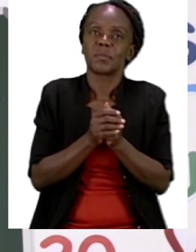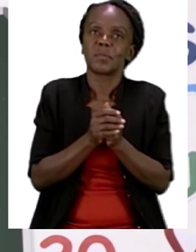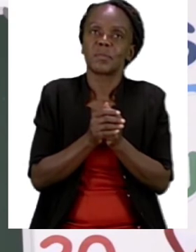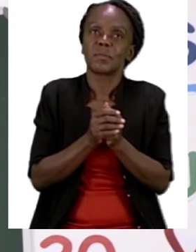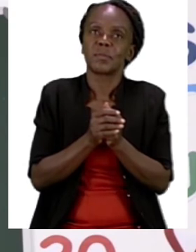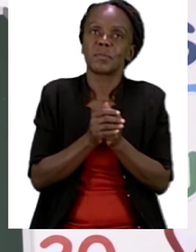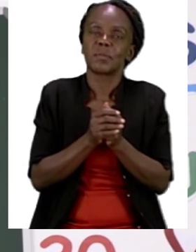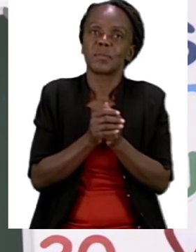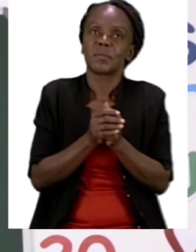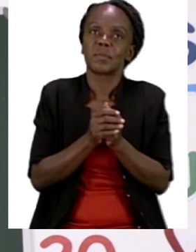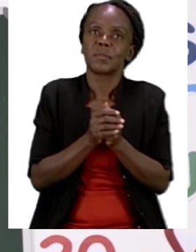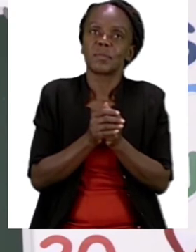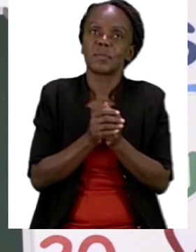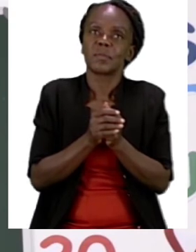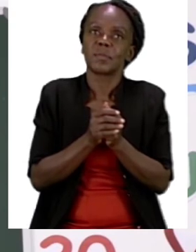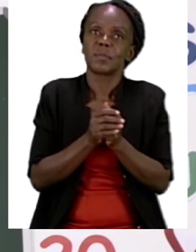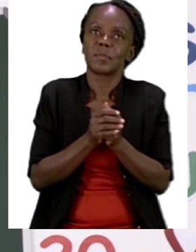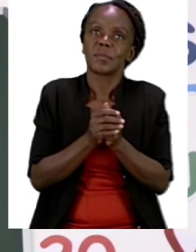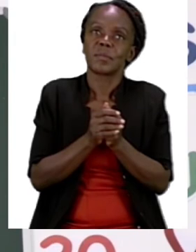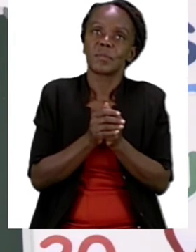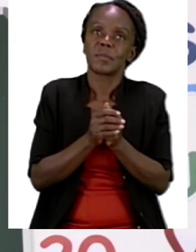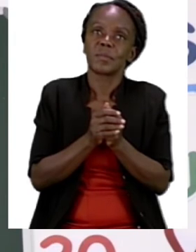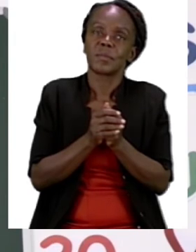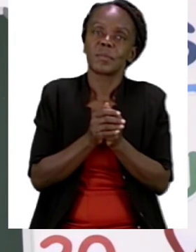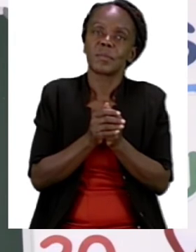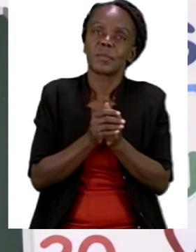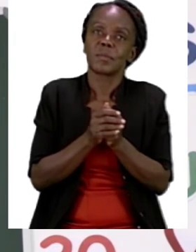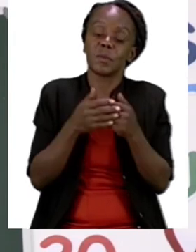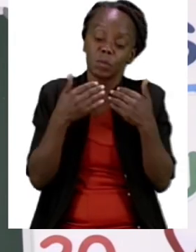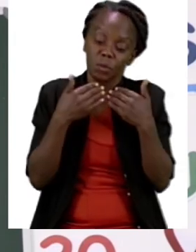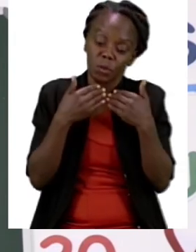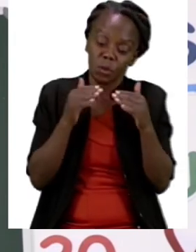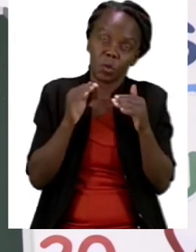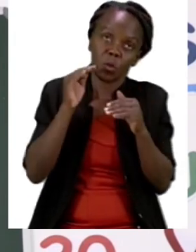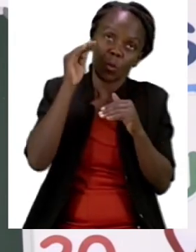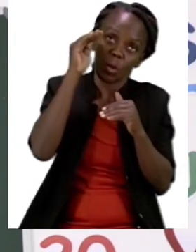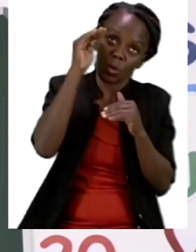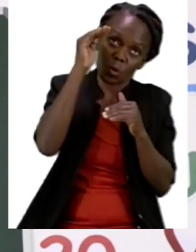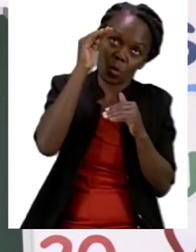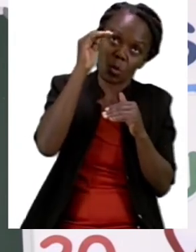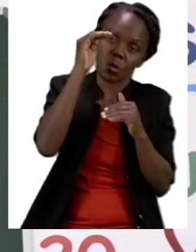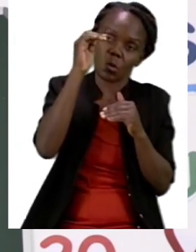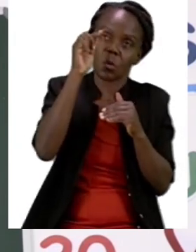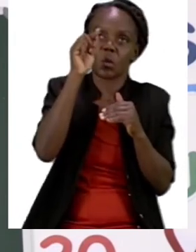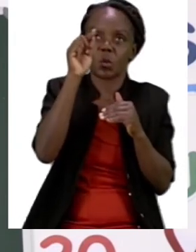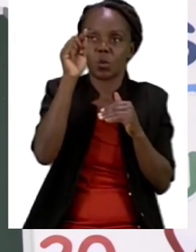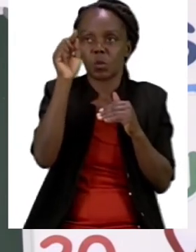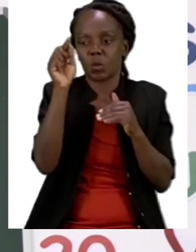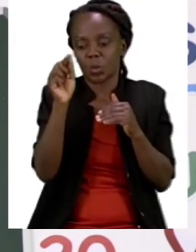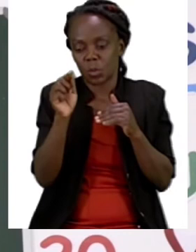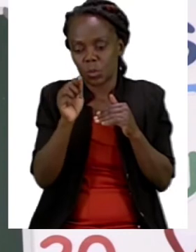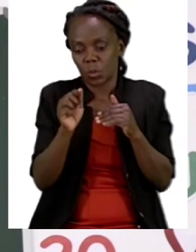make sure that we trace from the top going down. And the top part that we are going